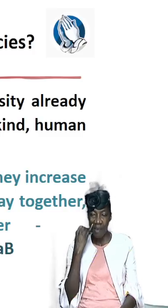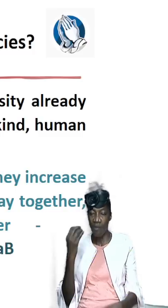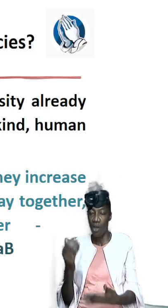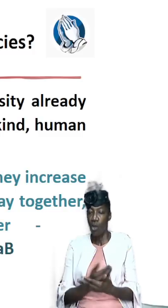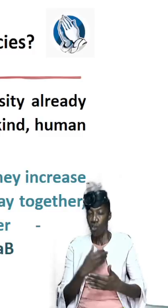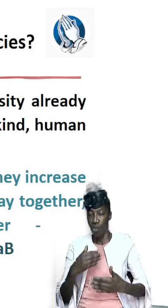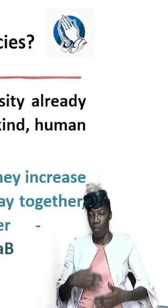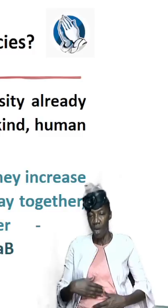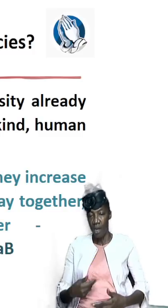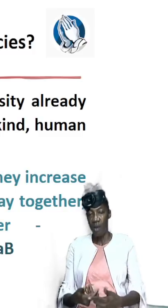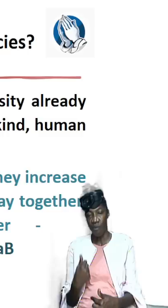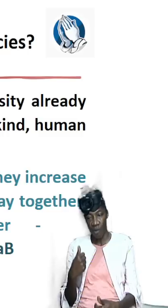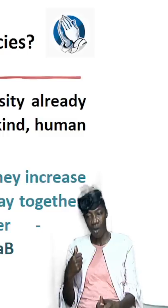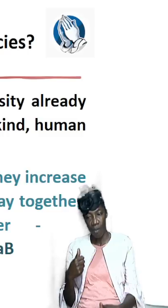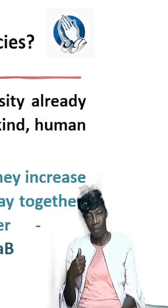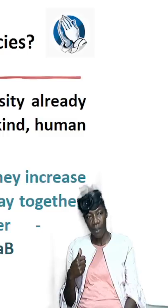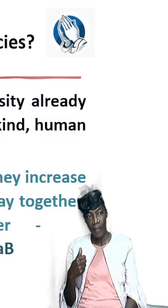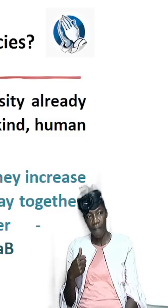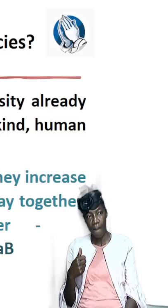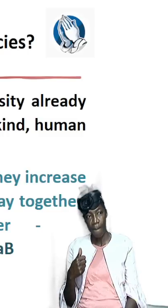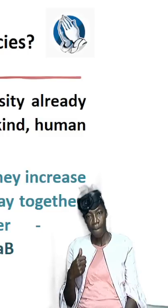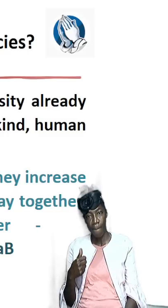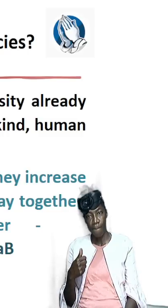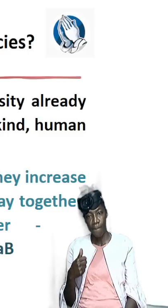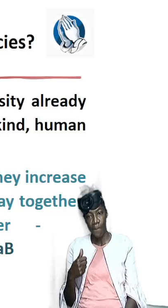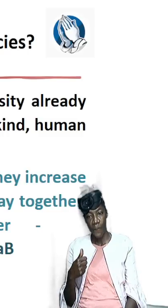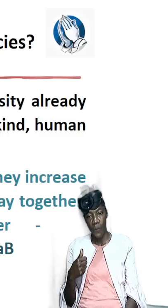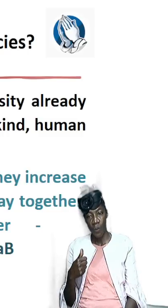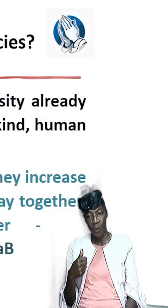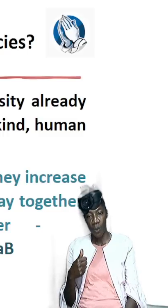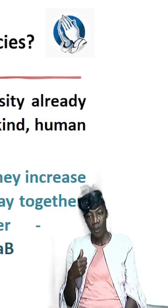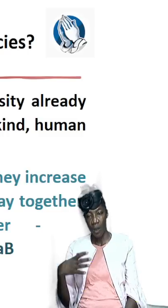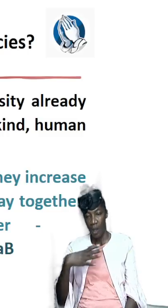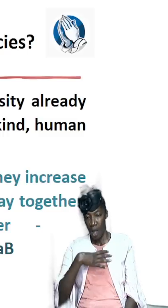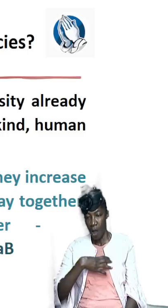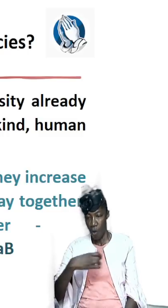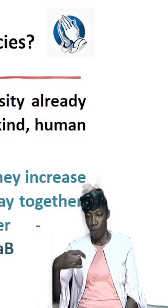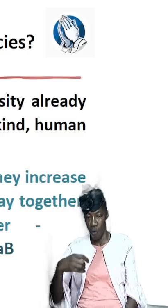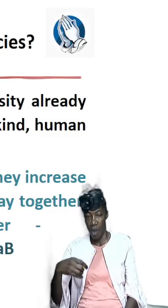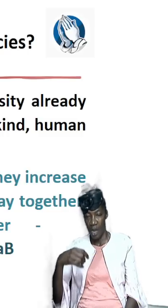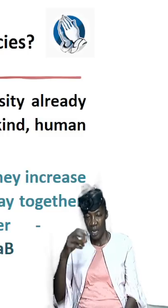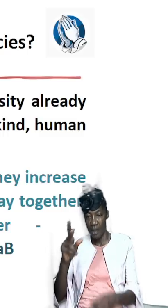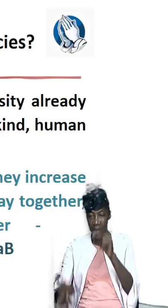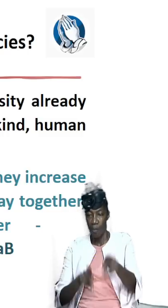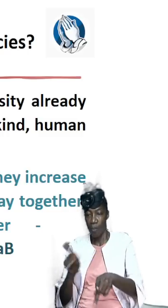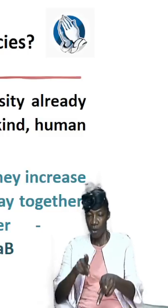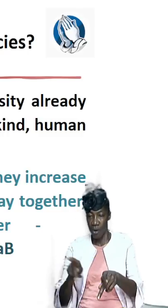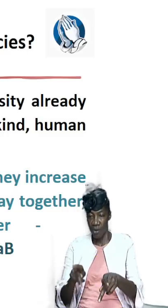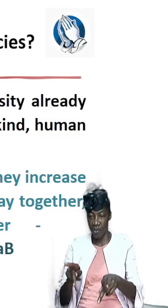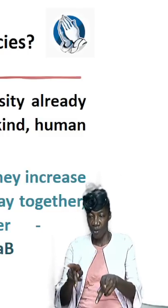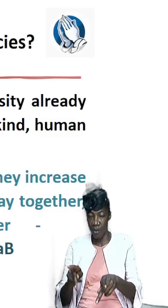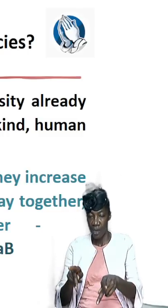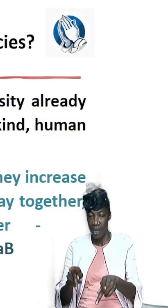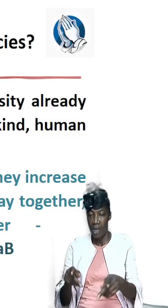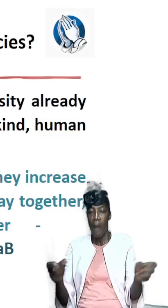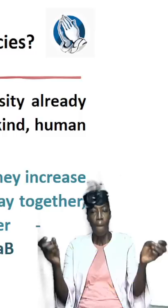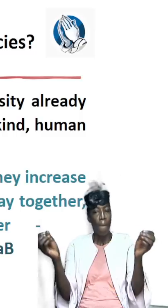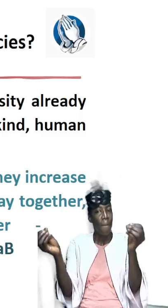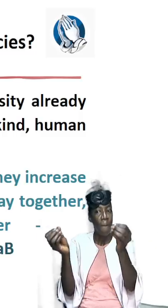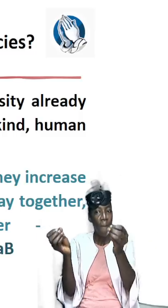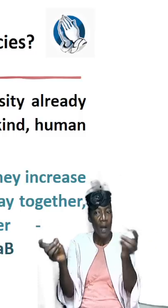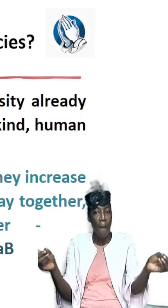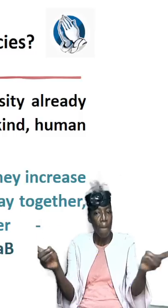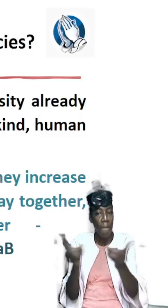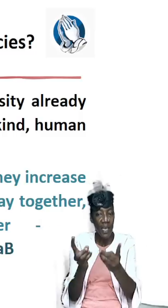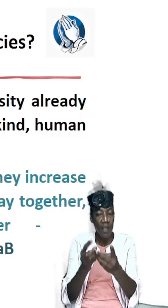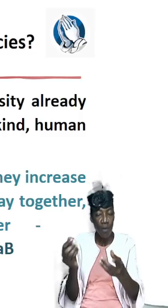somebody from the Caucasian group mates with somebody from an Aboriginal group,